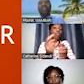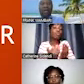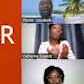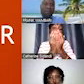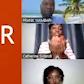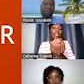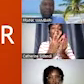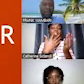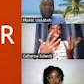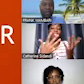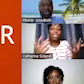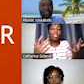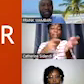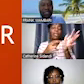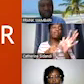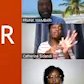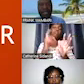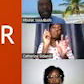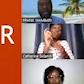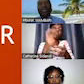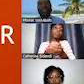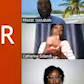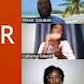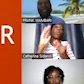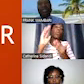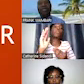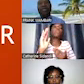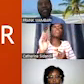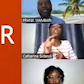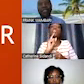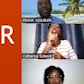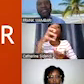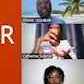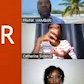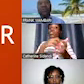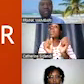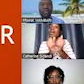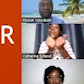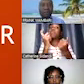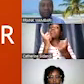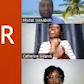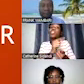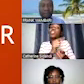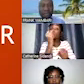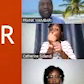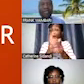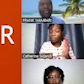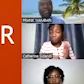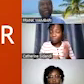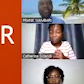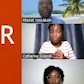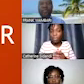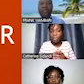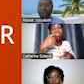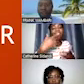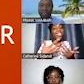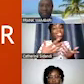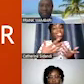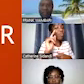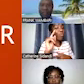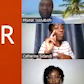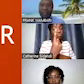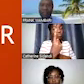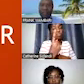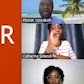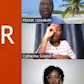expensive. So anyway, the situation has happened to you. What do? The first thing is you need to reflect.